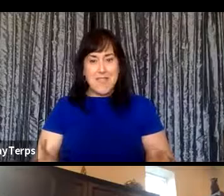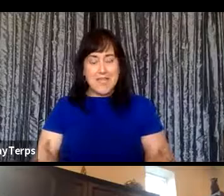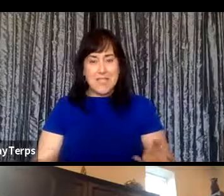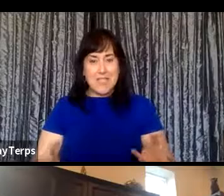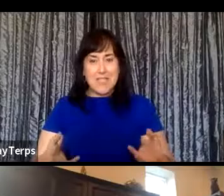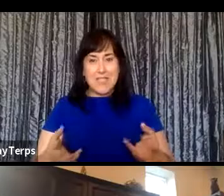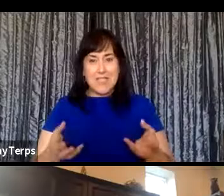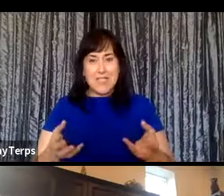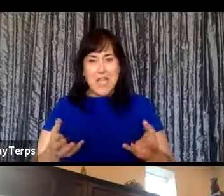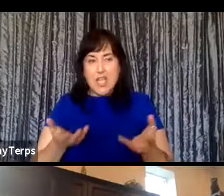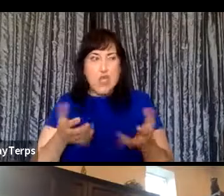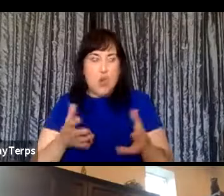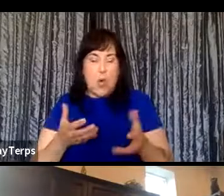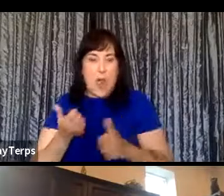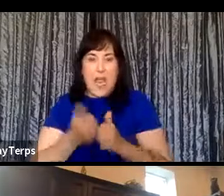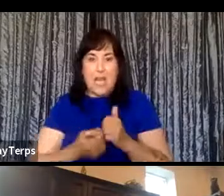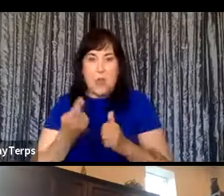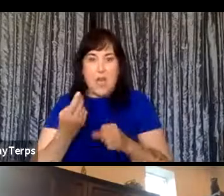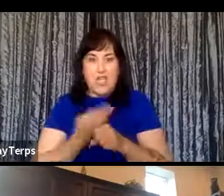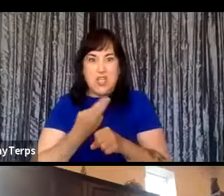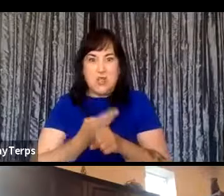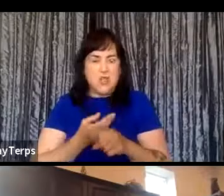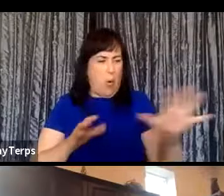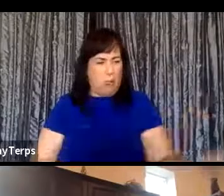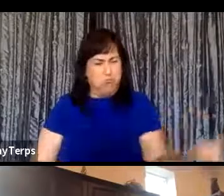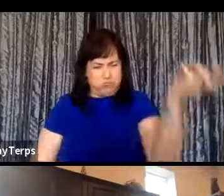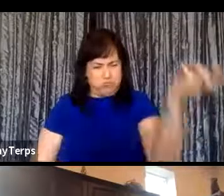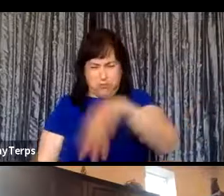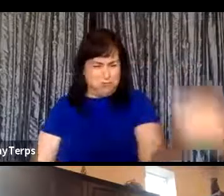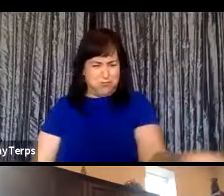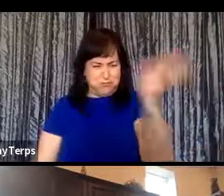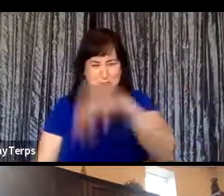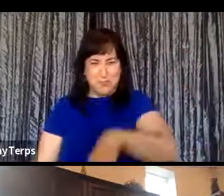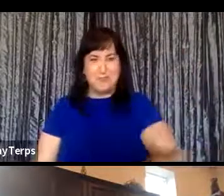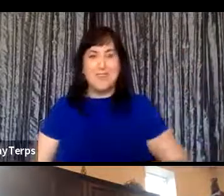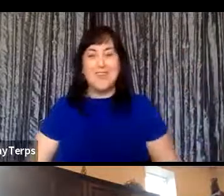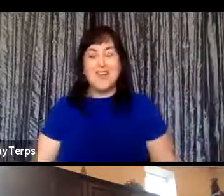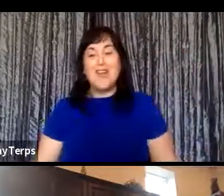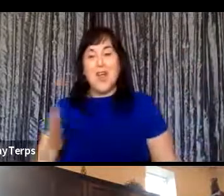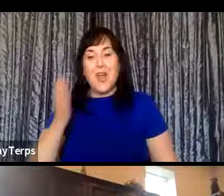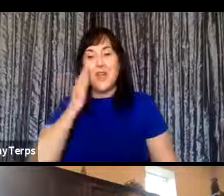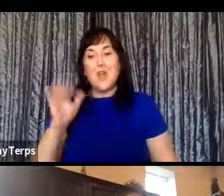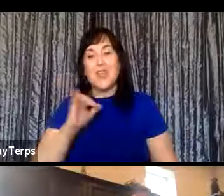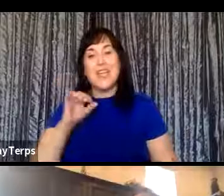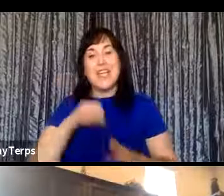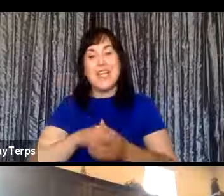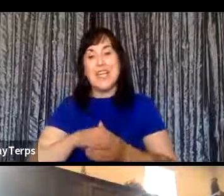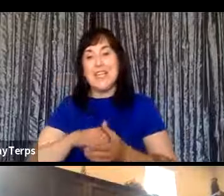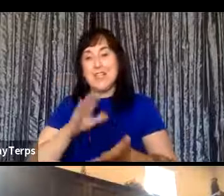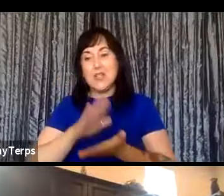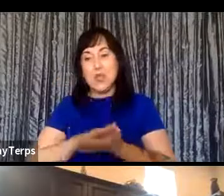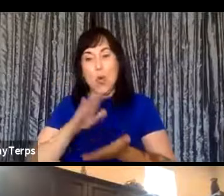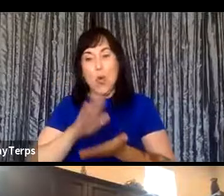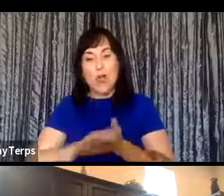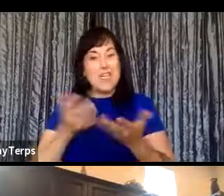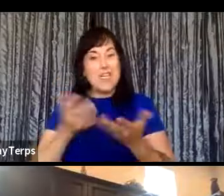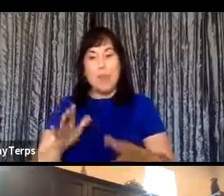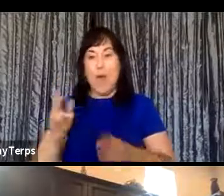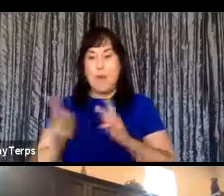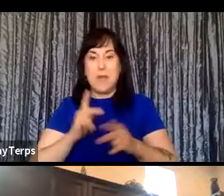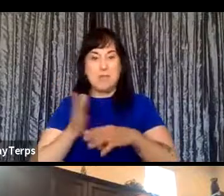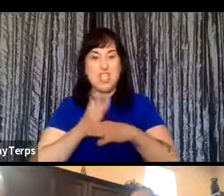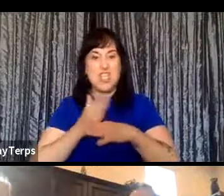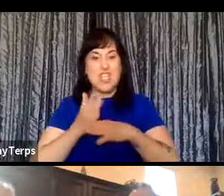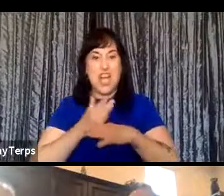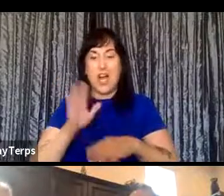anybody to use your chocolate, or really big dumper truck. Do you know, Christy, you know when like you were at school and you didn't want people to share your potato chips